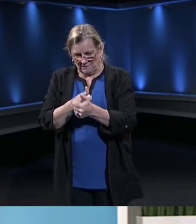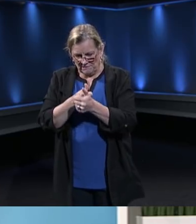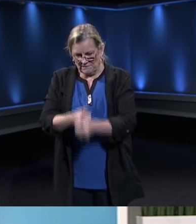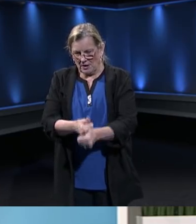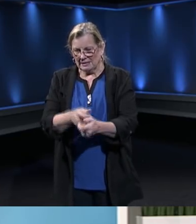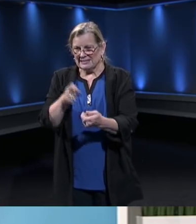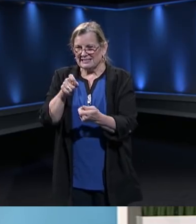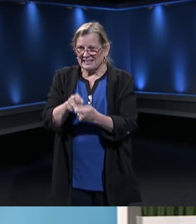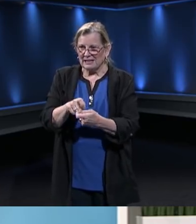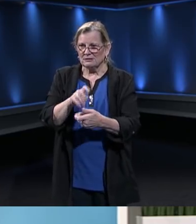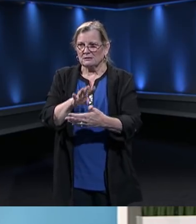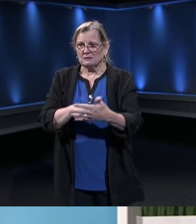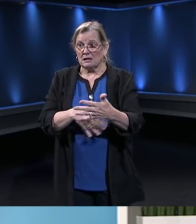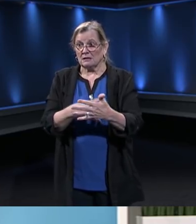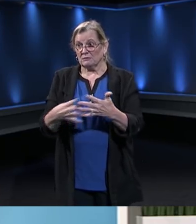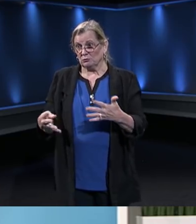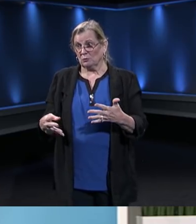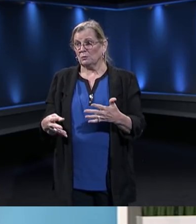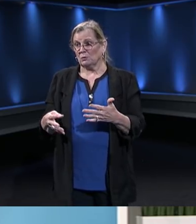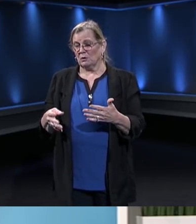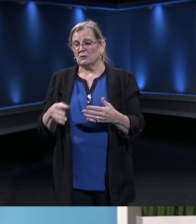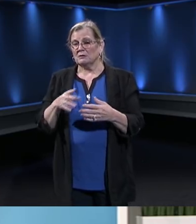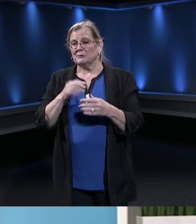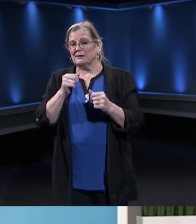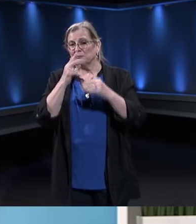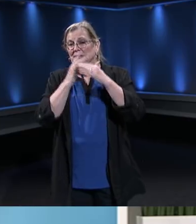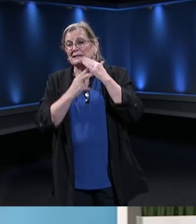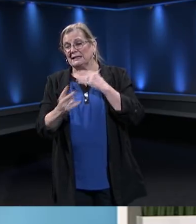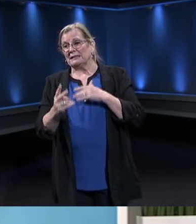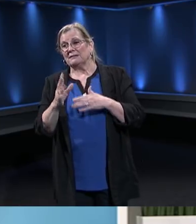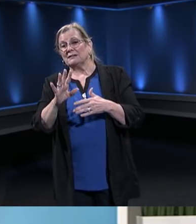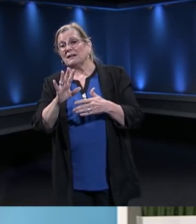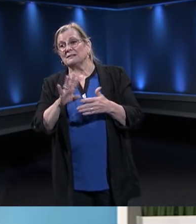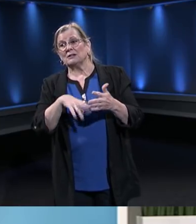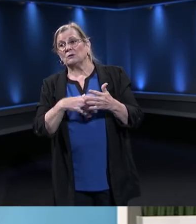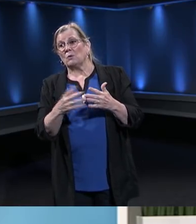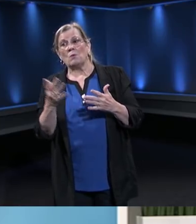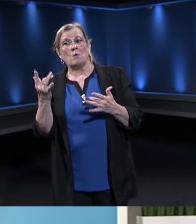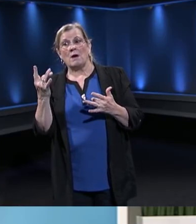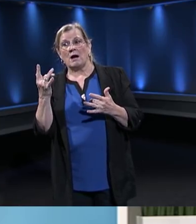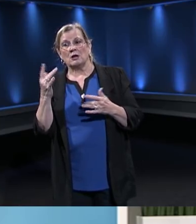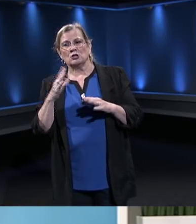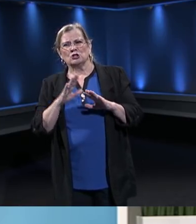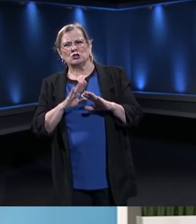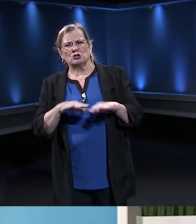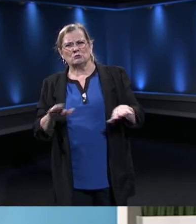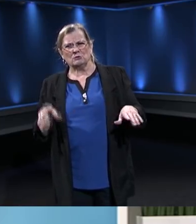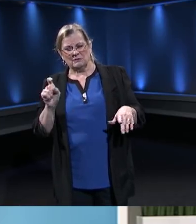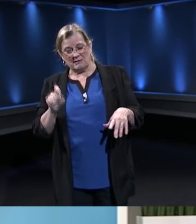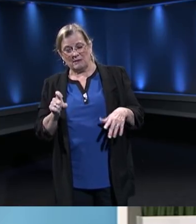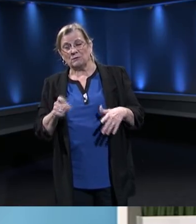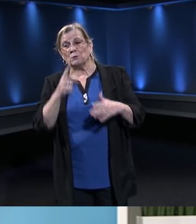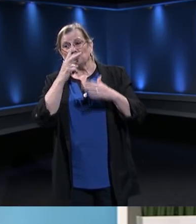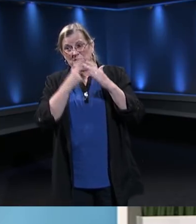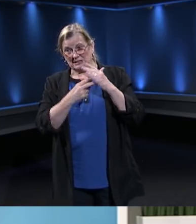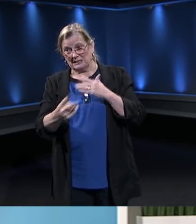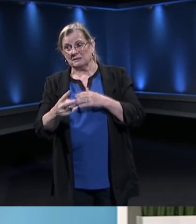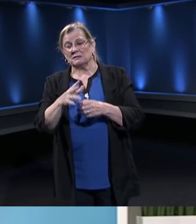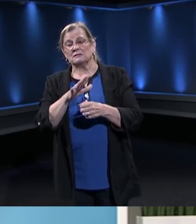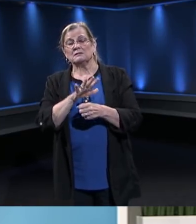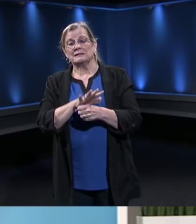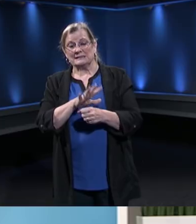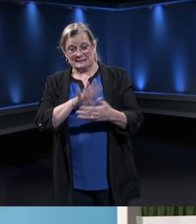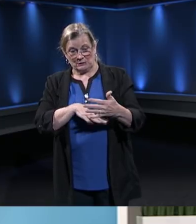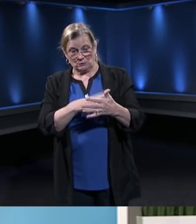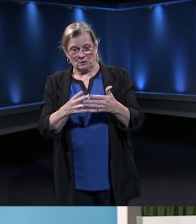predictable. Because what we know is when children have predictability, their stress levels go down. Limiting media exposure. You know,